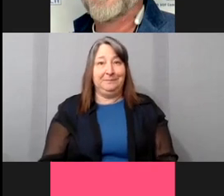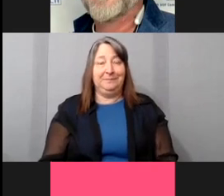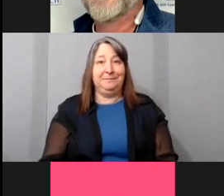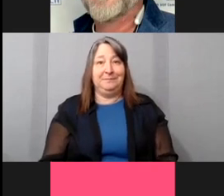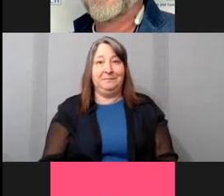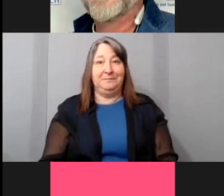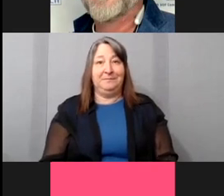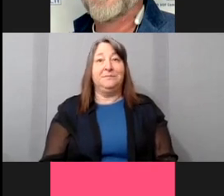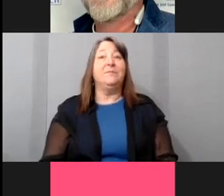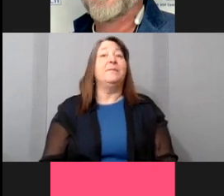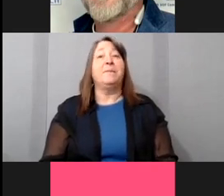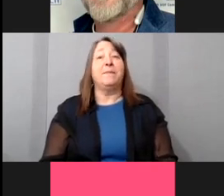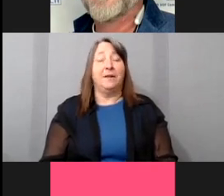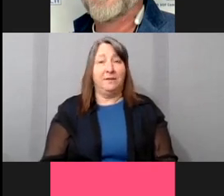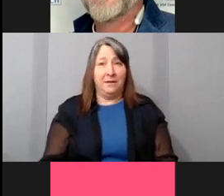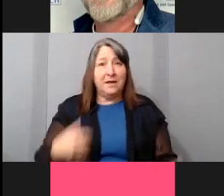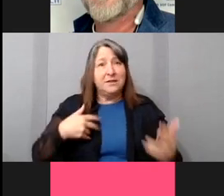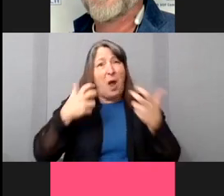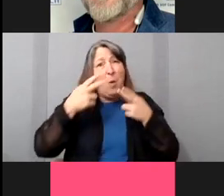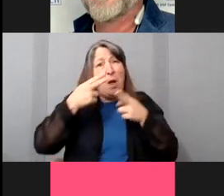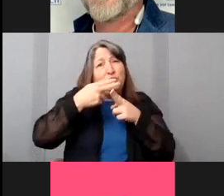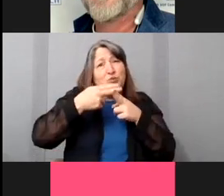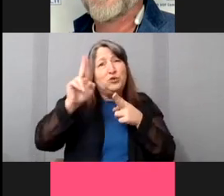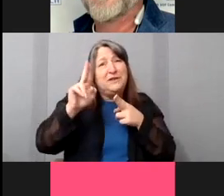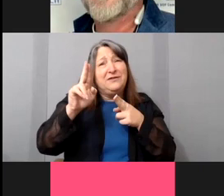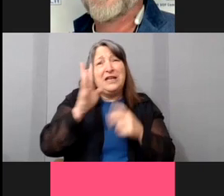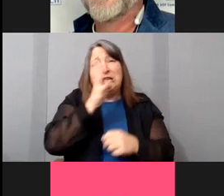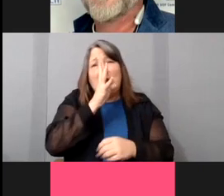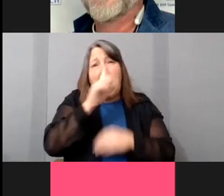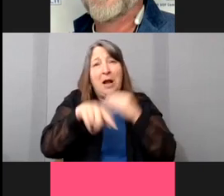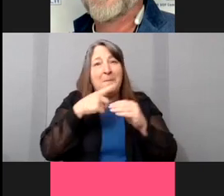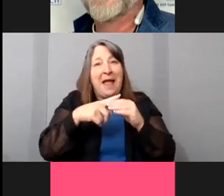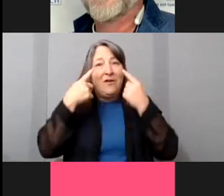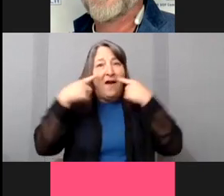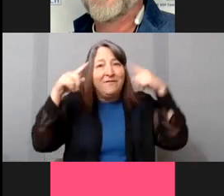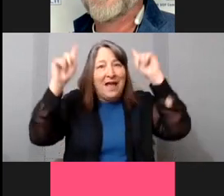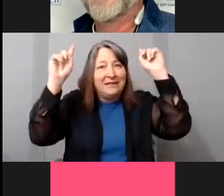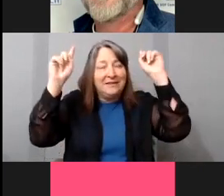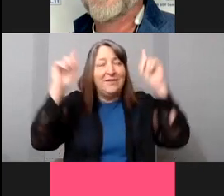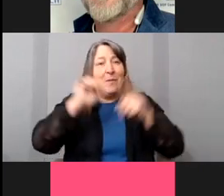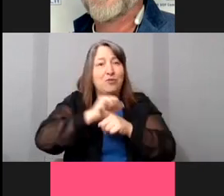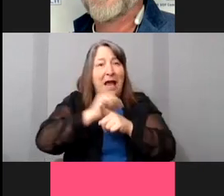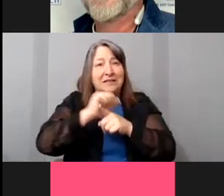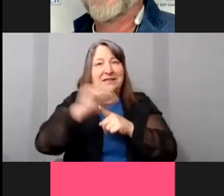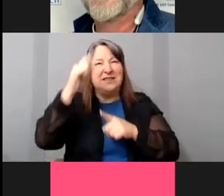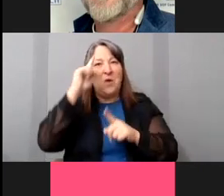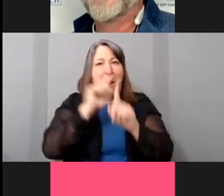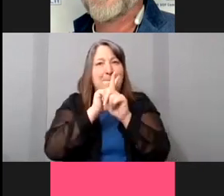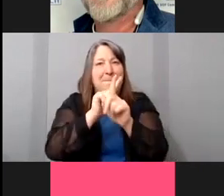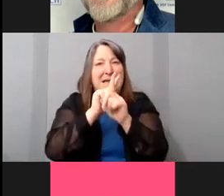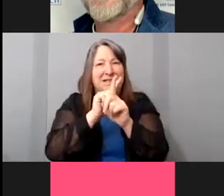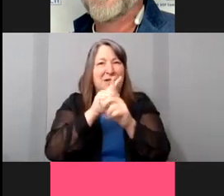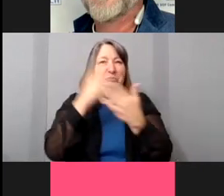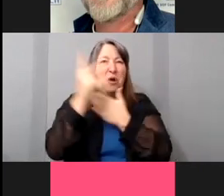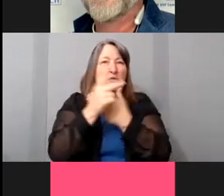So I wanted to talk just briefly about effective practices for mentoring programs kind of broadly. And talking